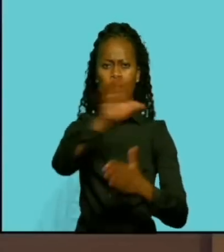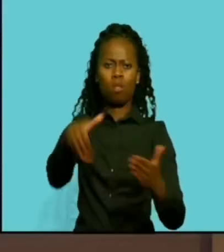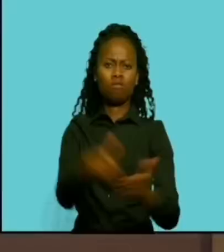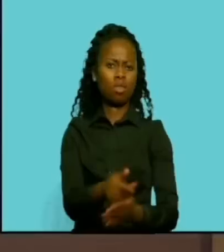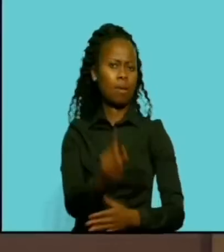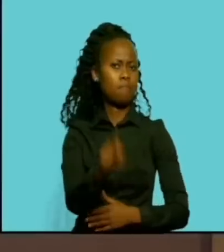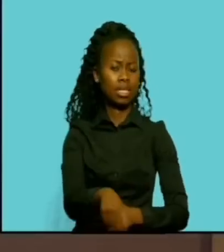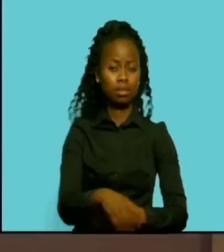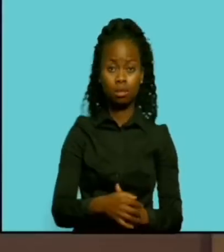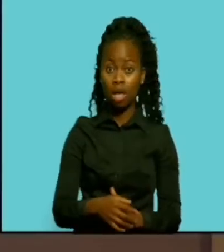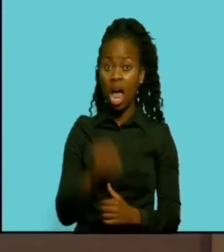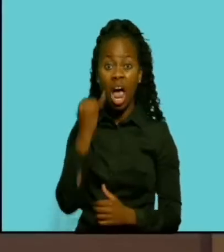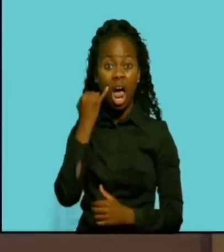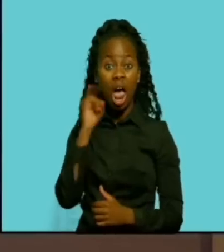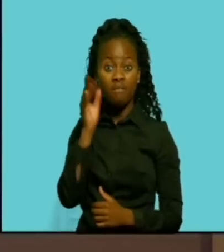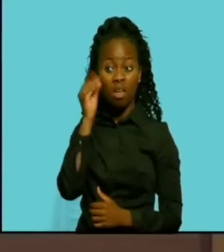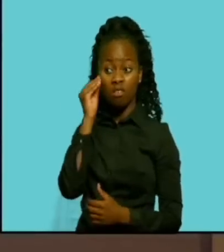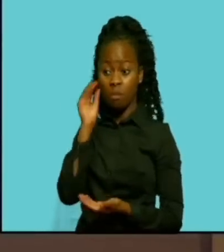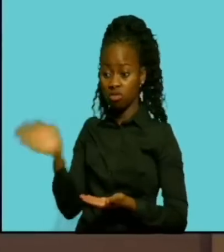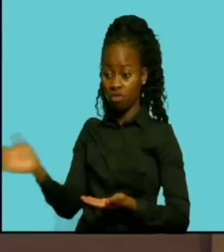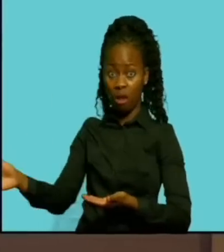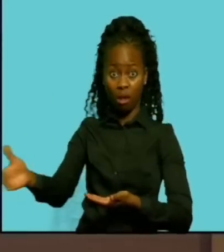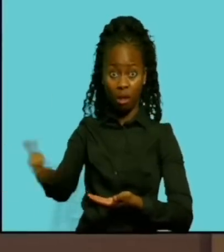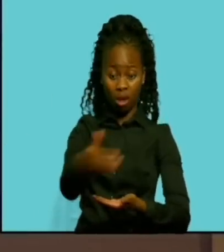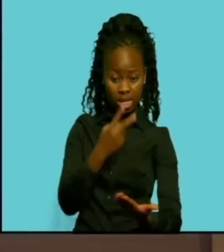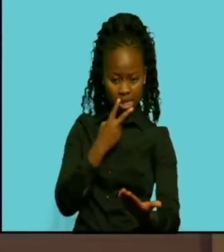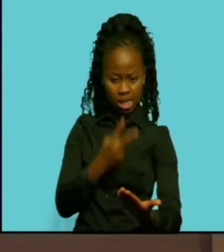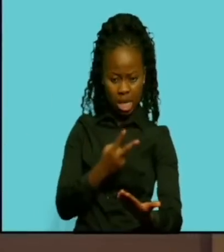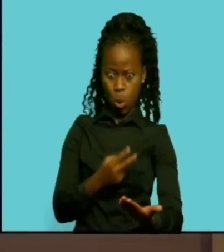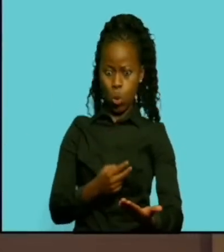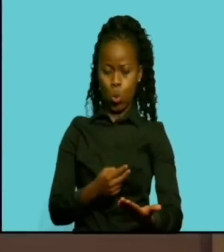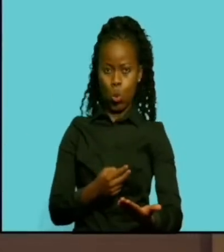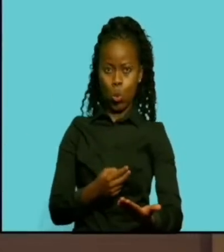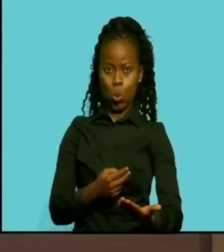changed, we will then act appropriately.